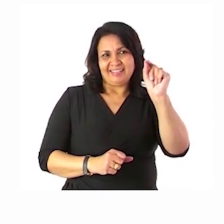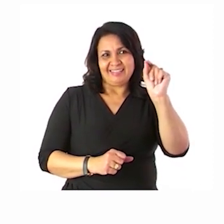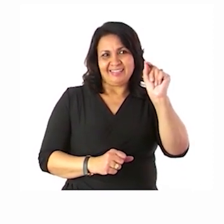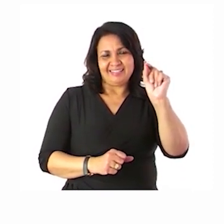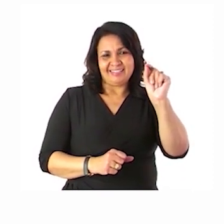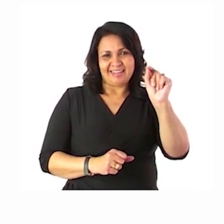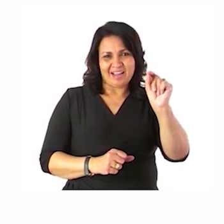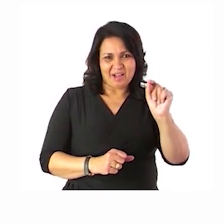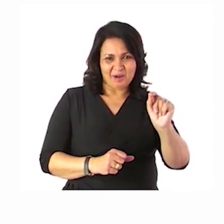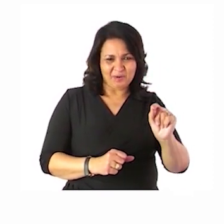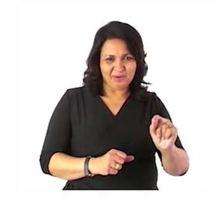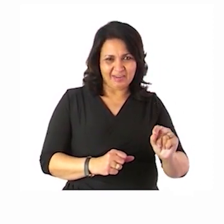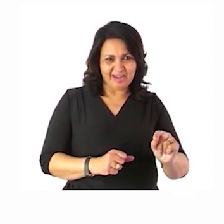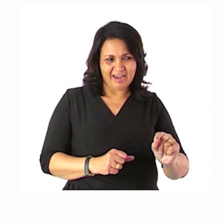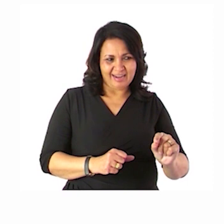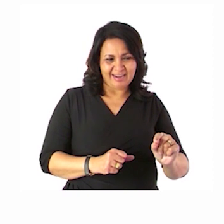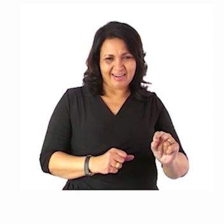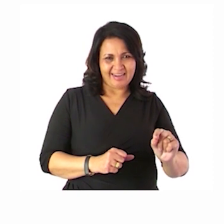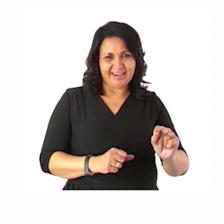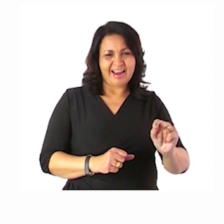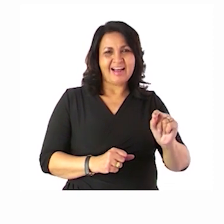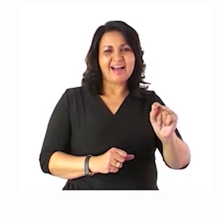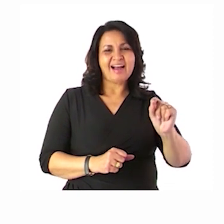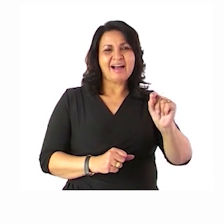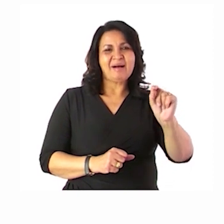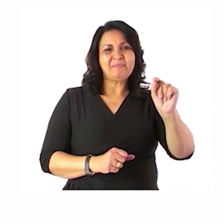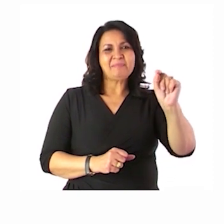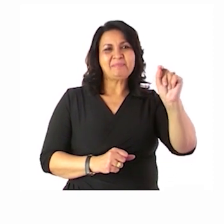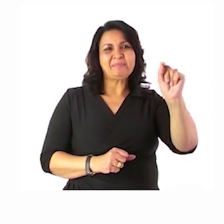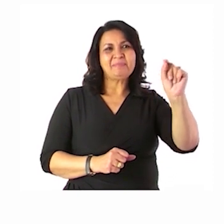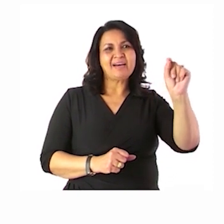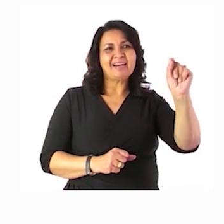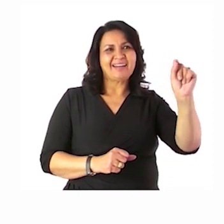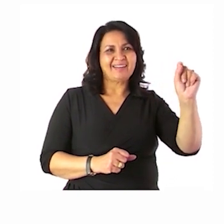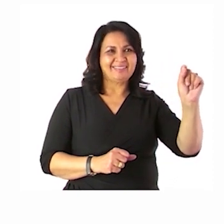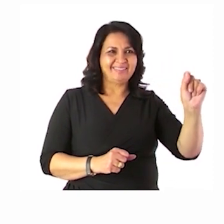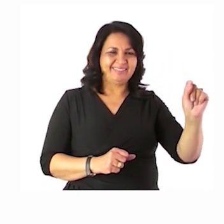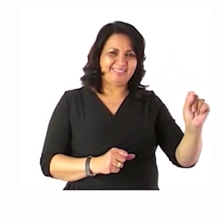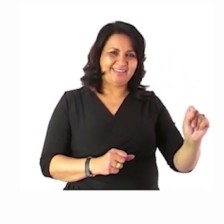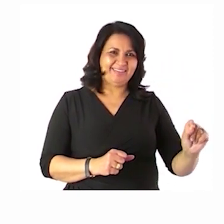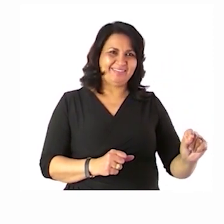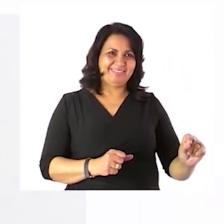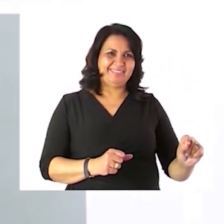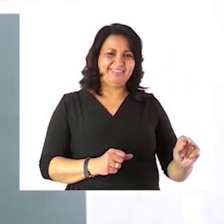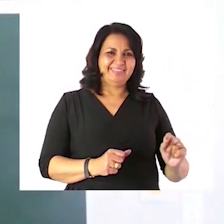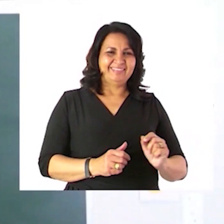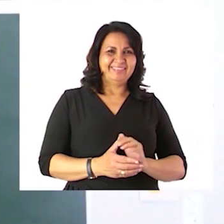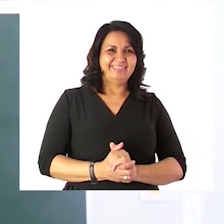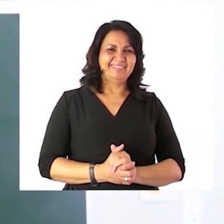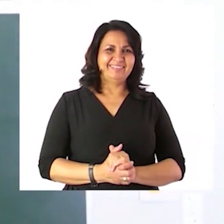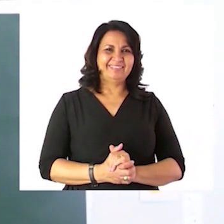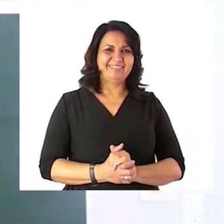arrow, go down, with the same line, go up, and make a hoop. And then